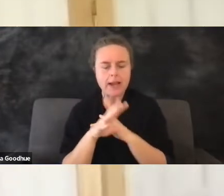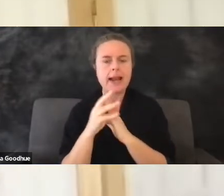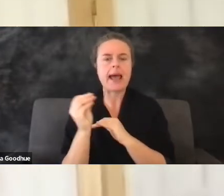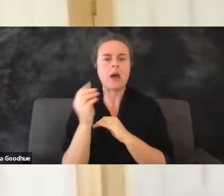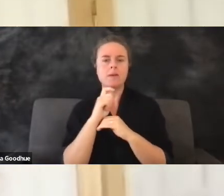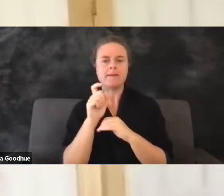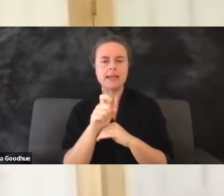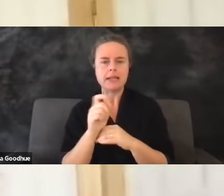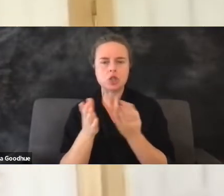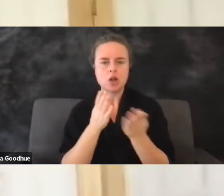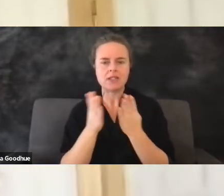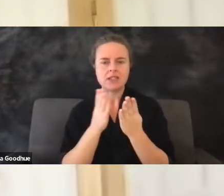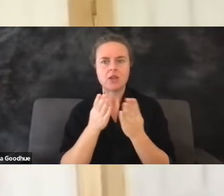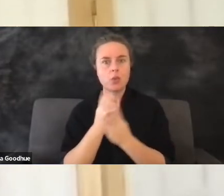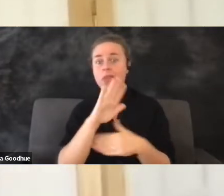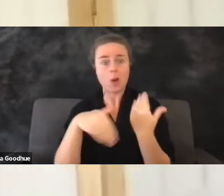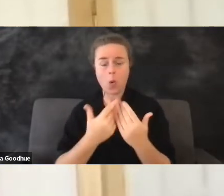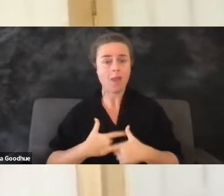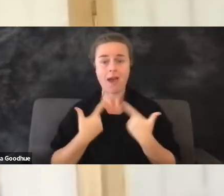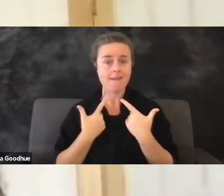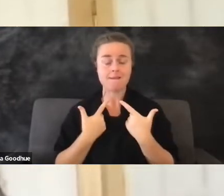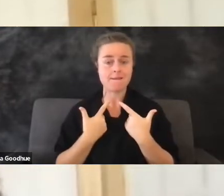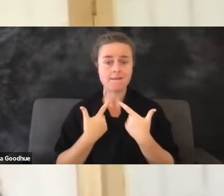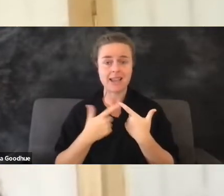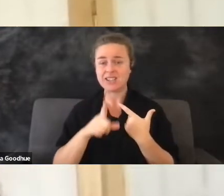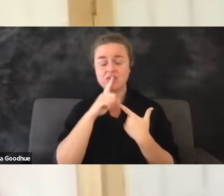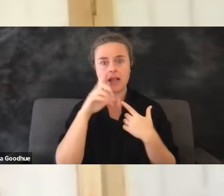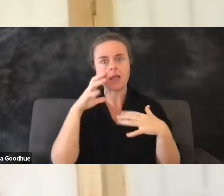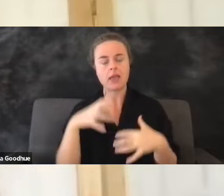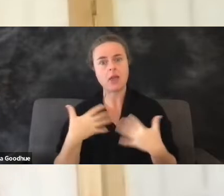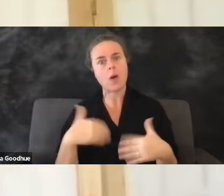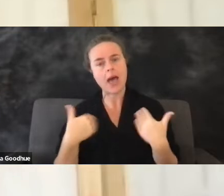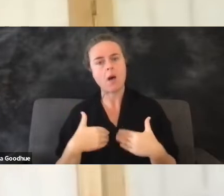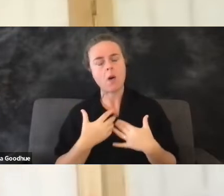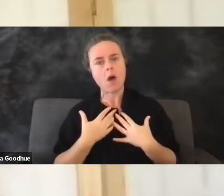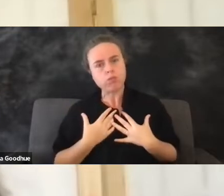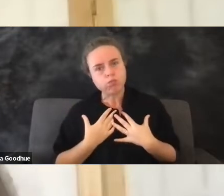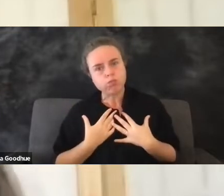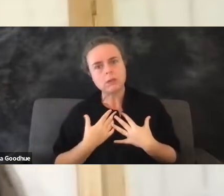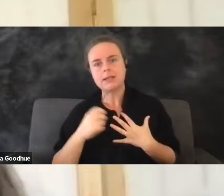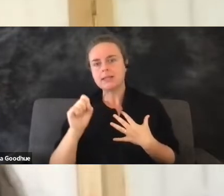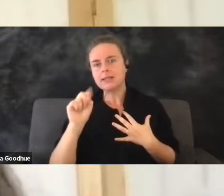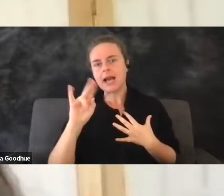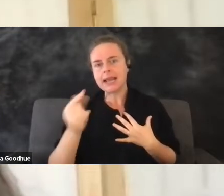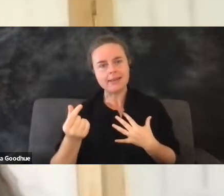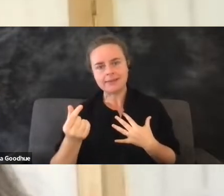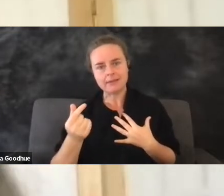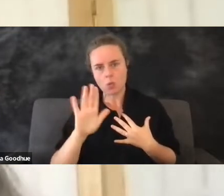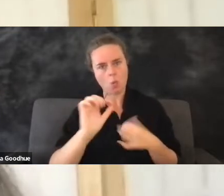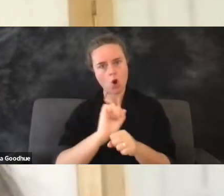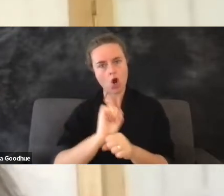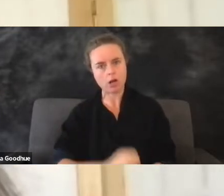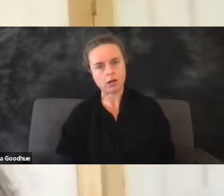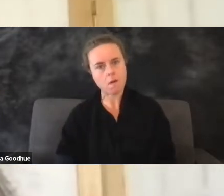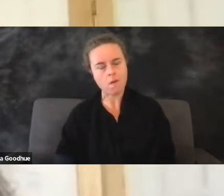lifetime. Absolutely. It's stunning. So in the interest of time, because we do have 2 more presenters, I wondered